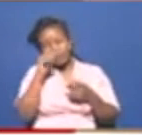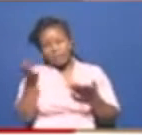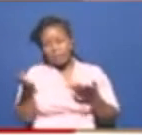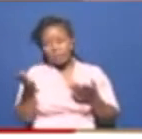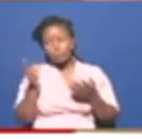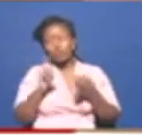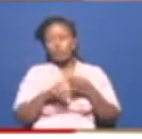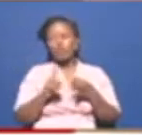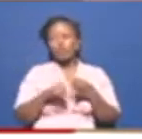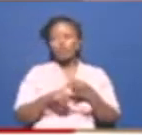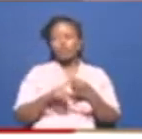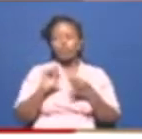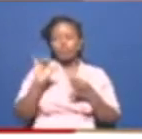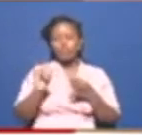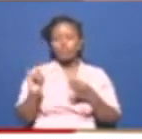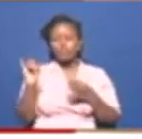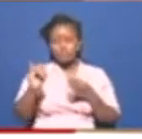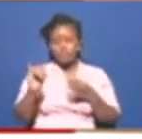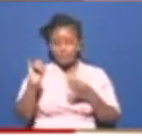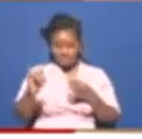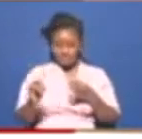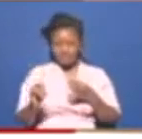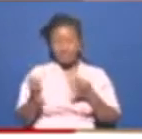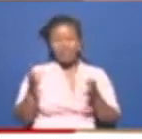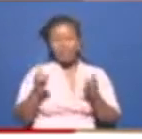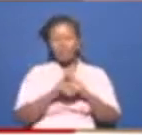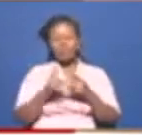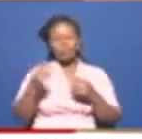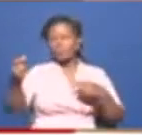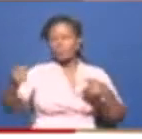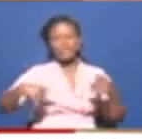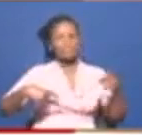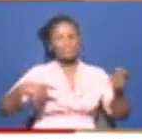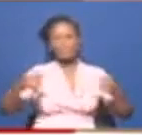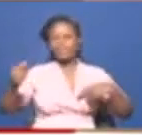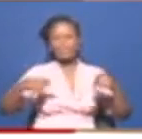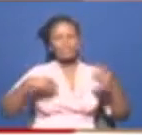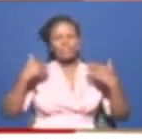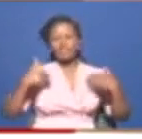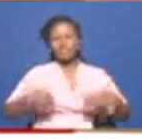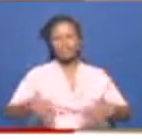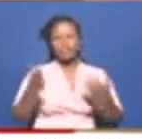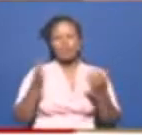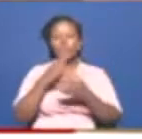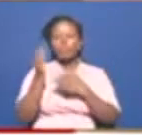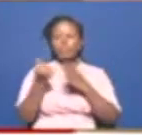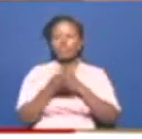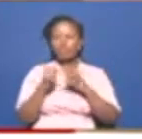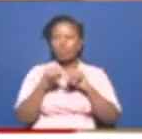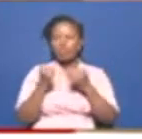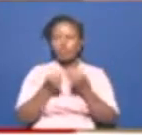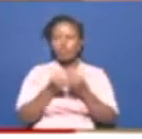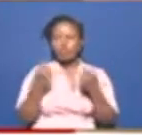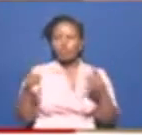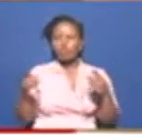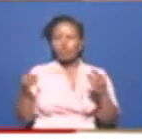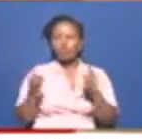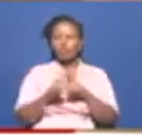Champion on Instagram. And just DM me, do me a text on my social media pages, or as well they can reach out to KBC and you